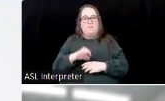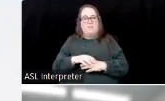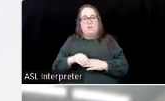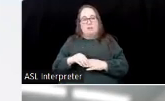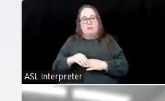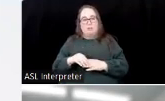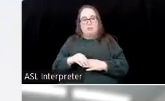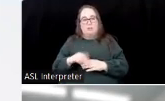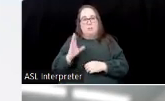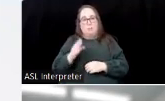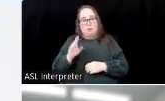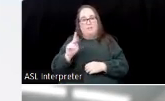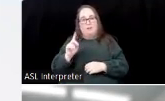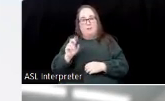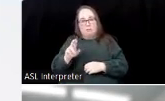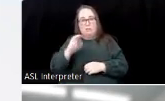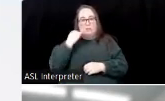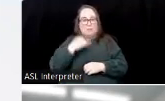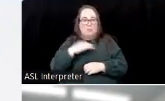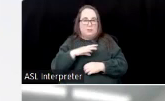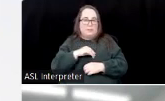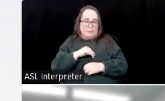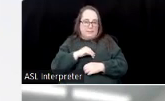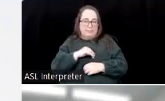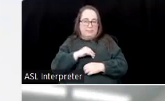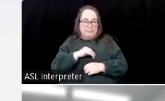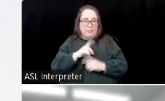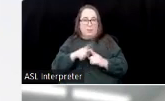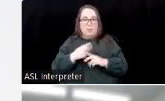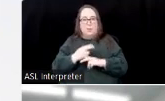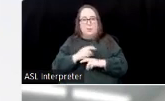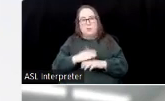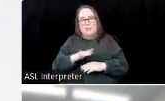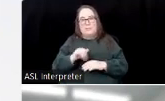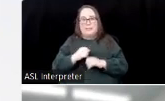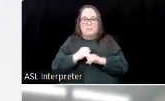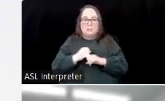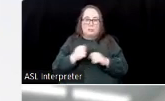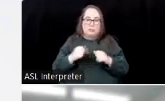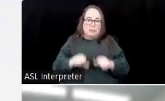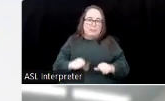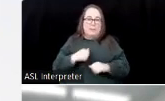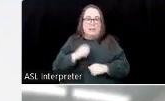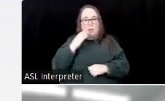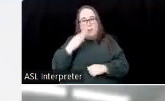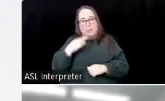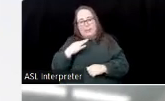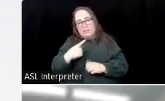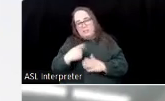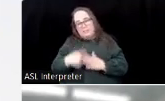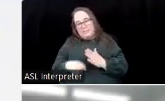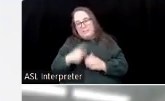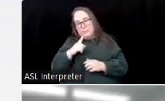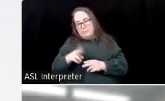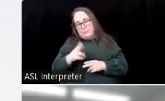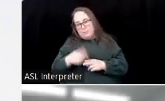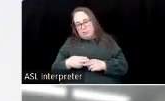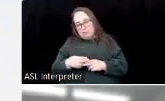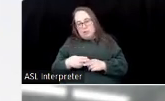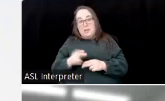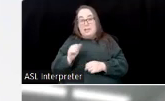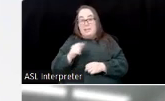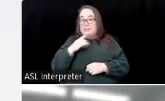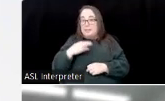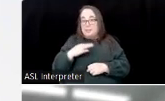$500 per voucher if they're accepted to use on things like security deposits. I know application fees was mentioned. That is